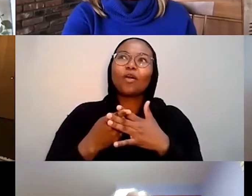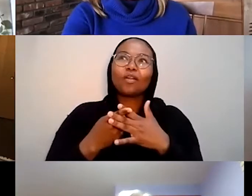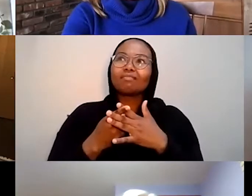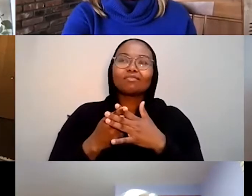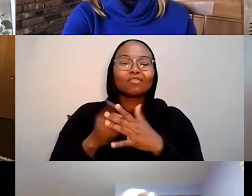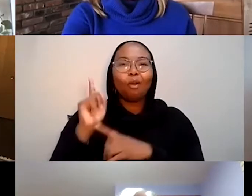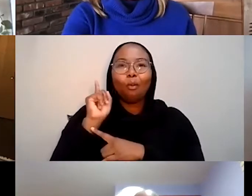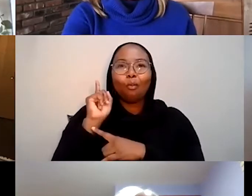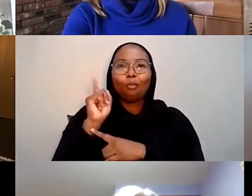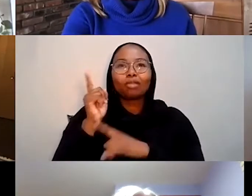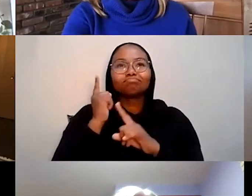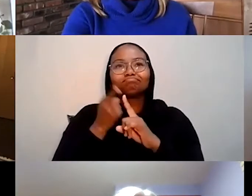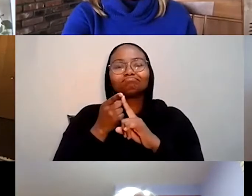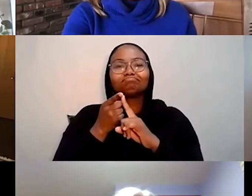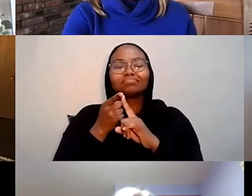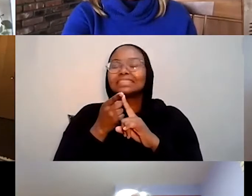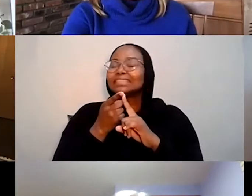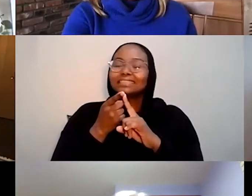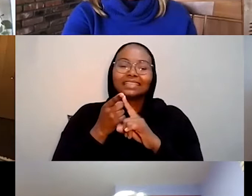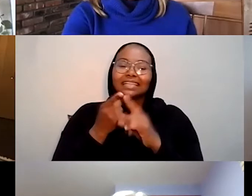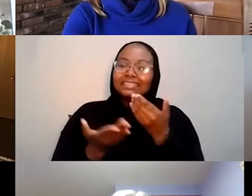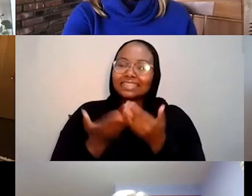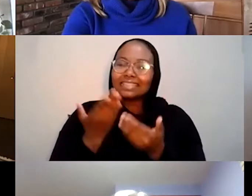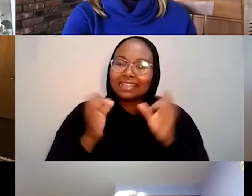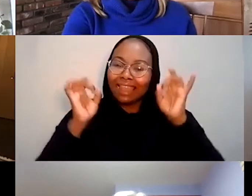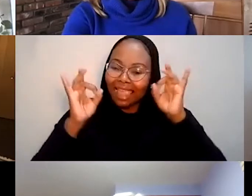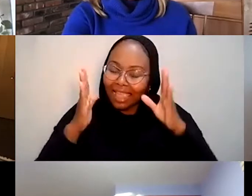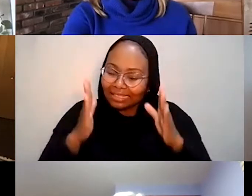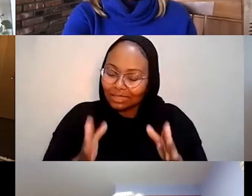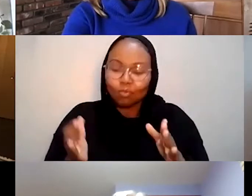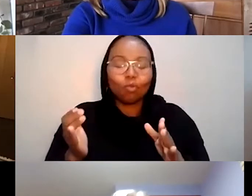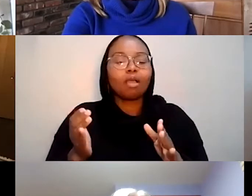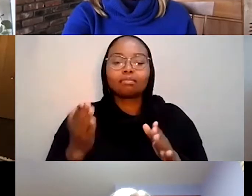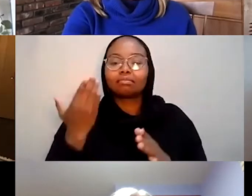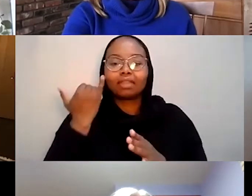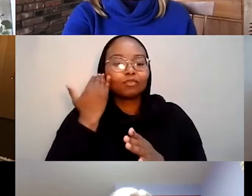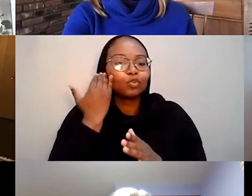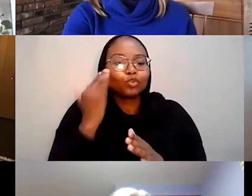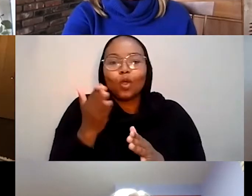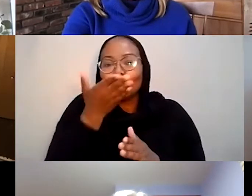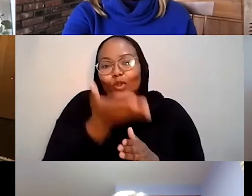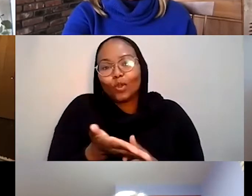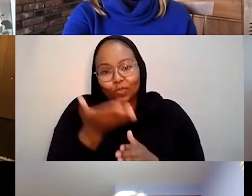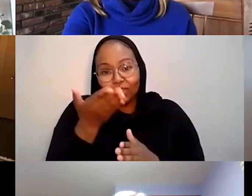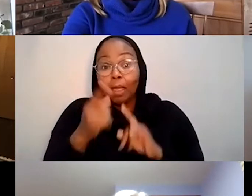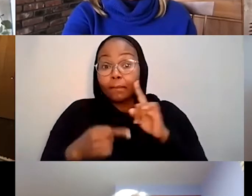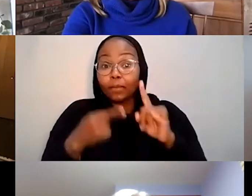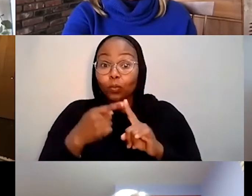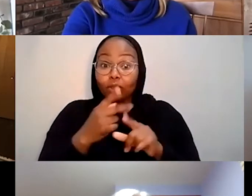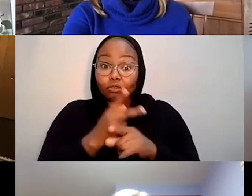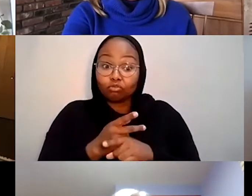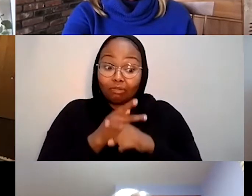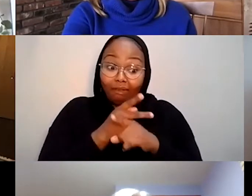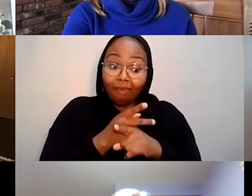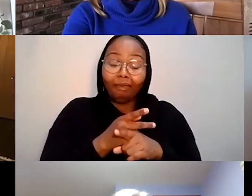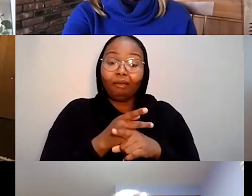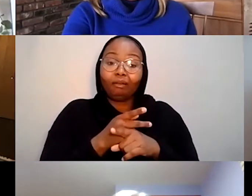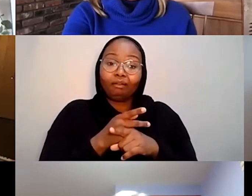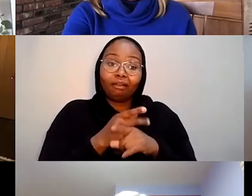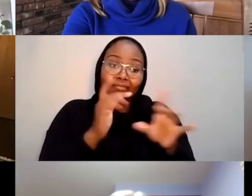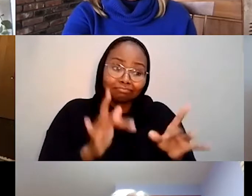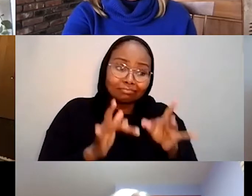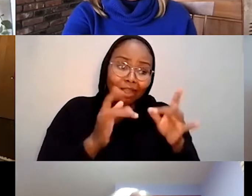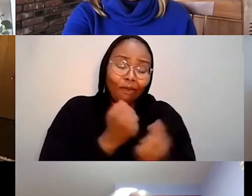know. When you know them, it's harder. And when you care and love them, it's almost impossible. And from the day Atia and